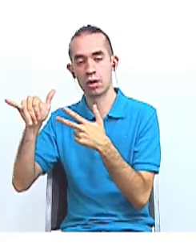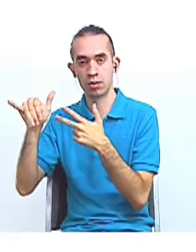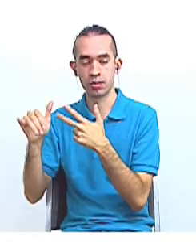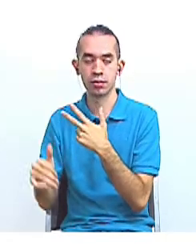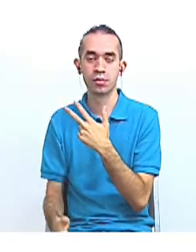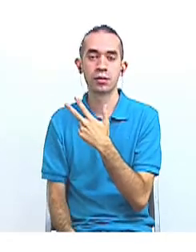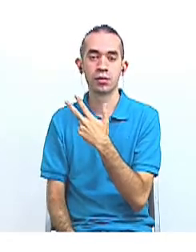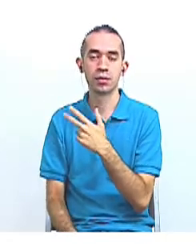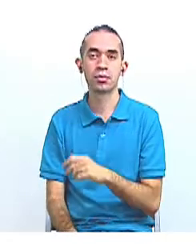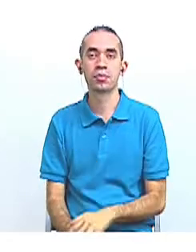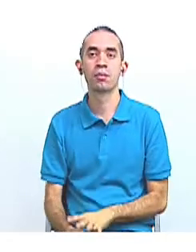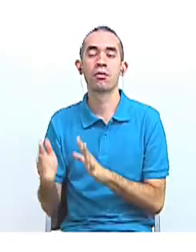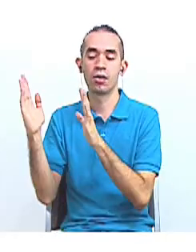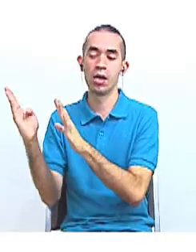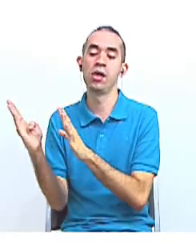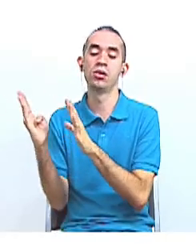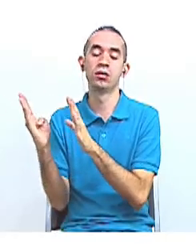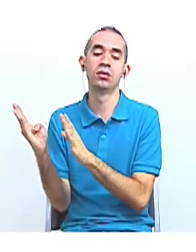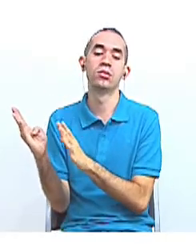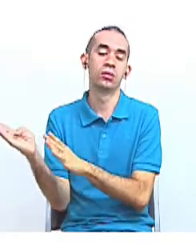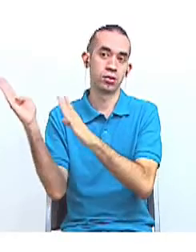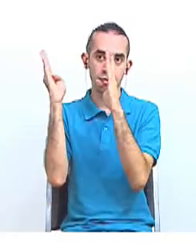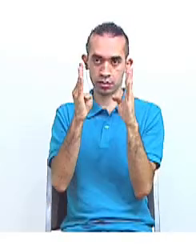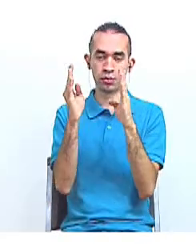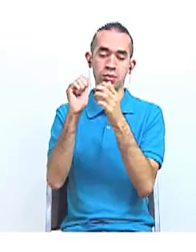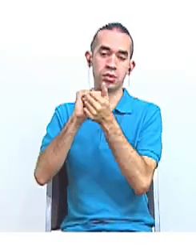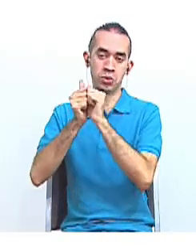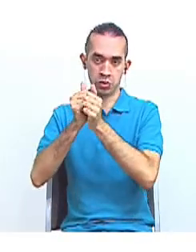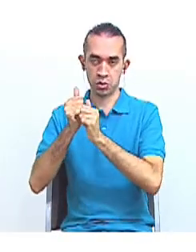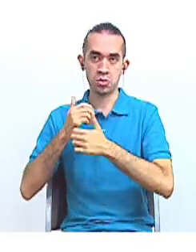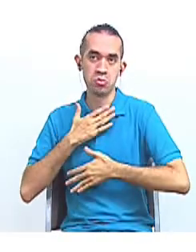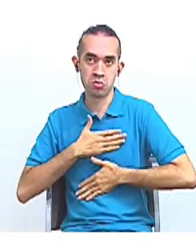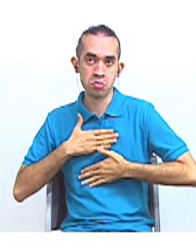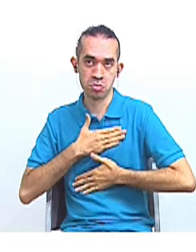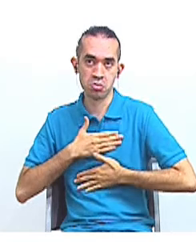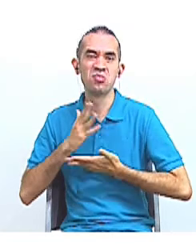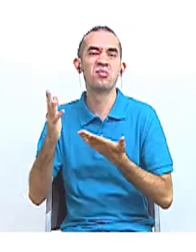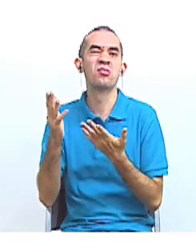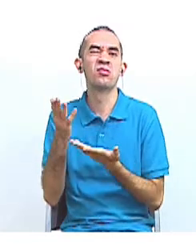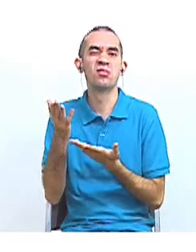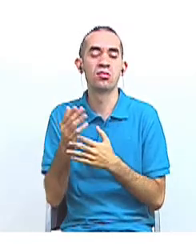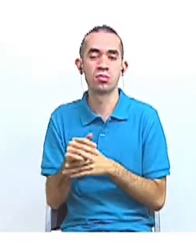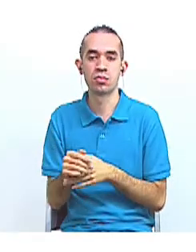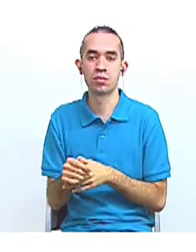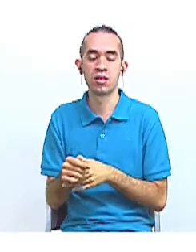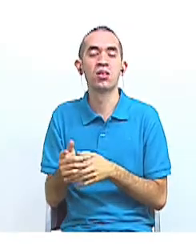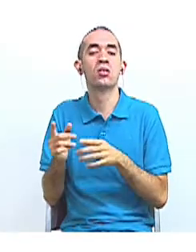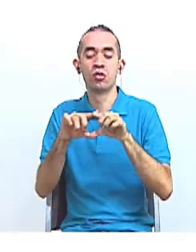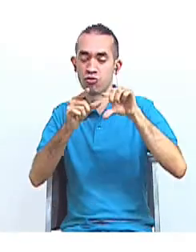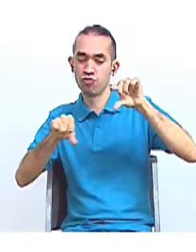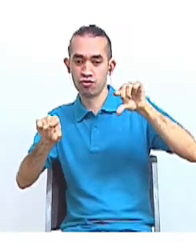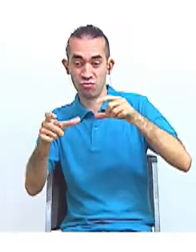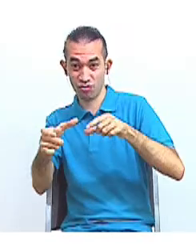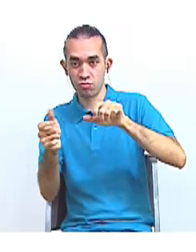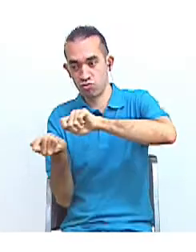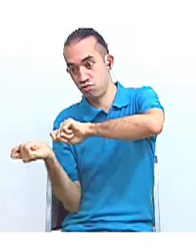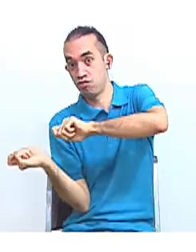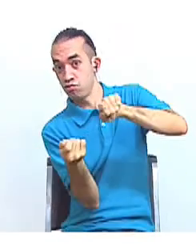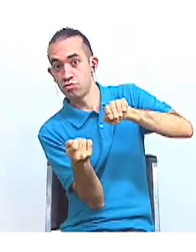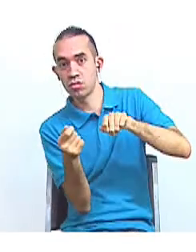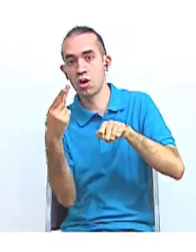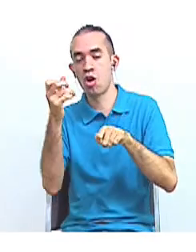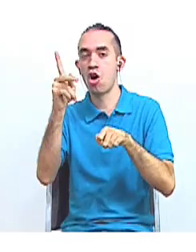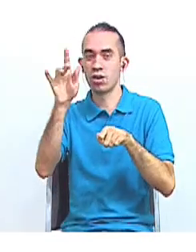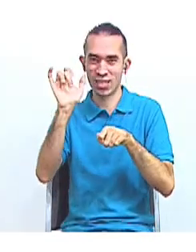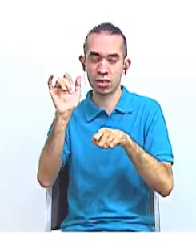right? Then about the sports and hobbies. You got that she practiced hockey and basketball when she